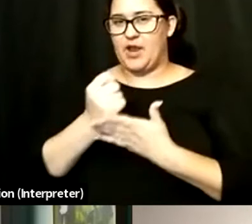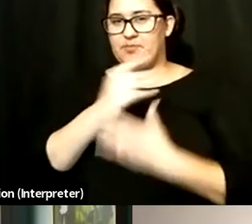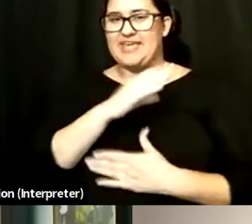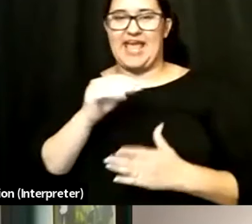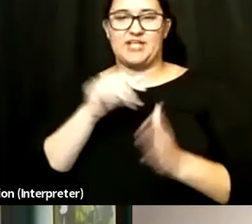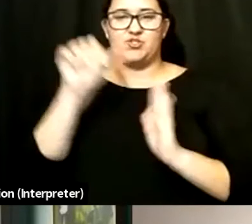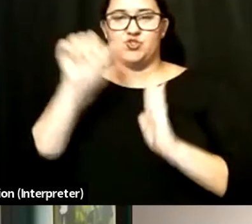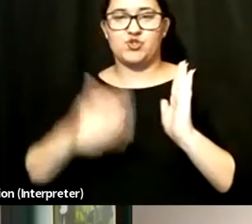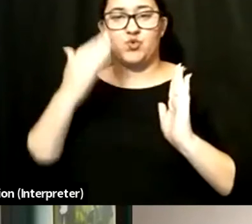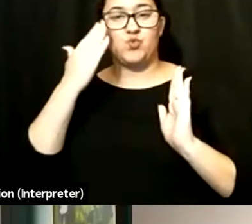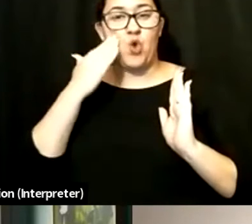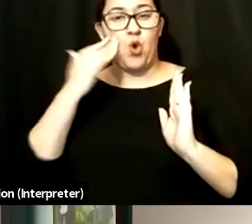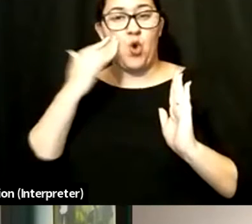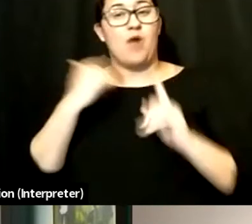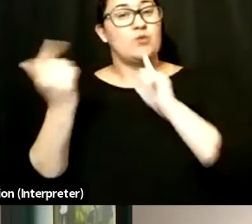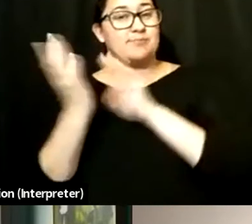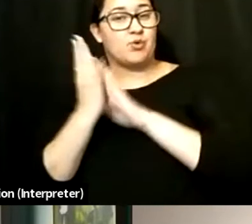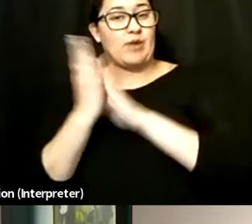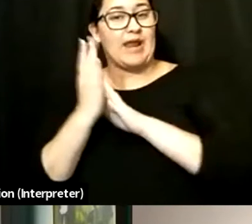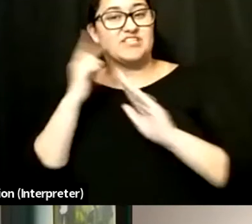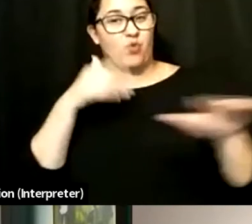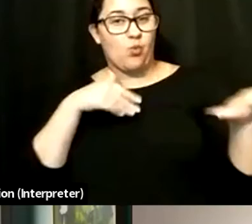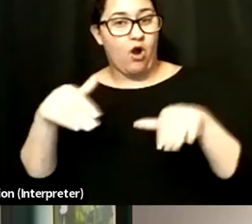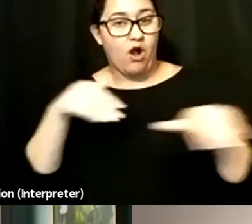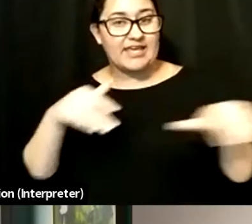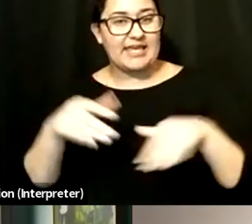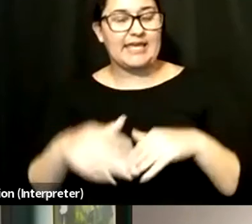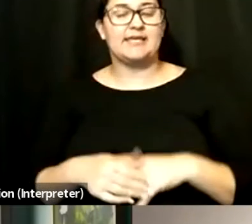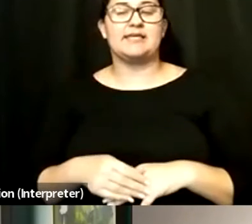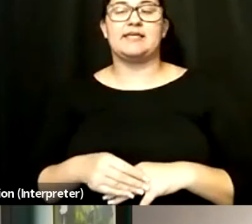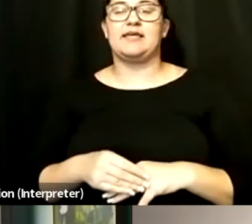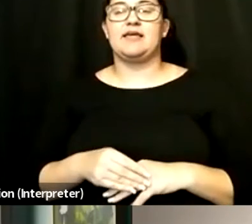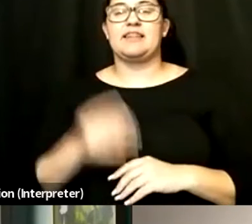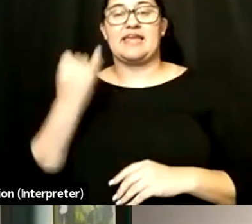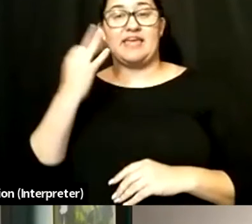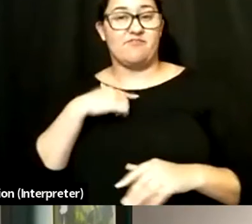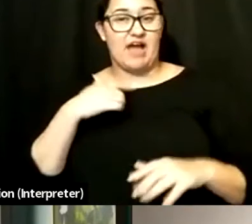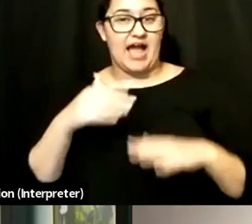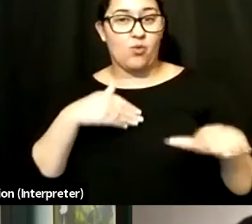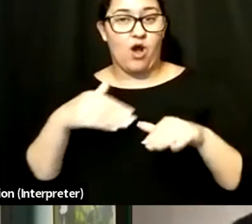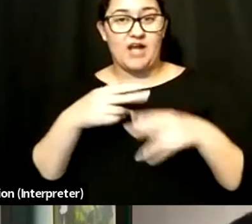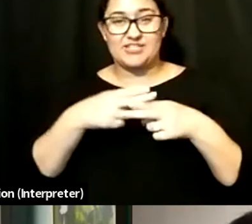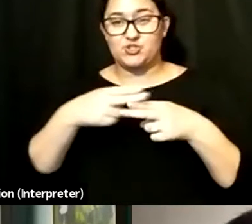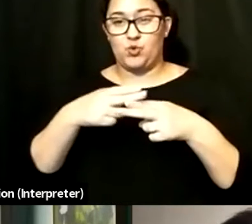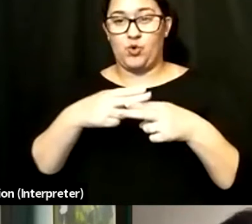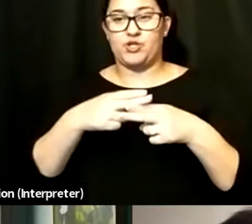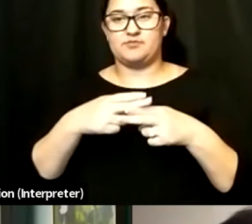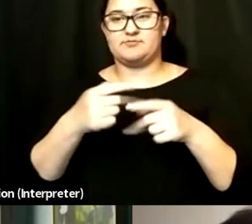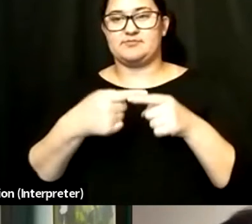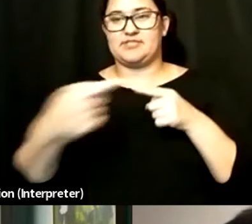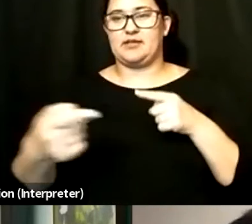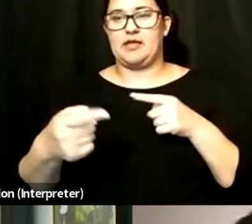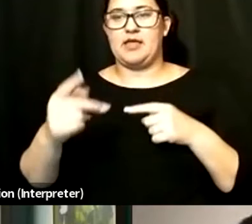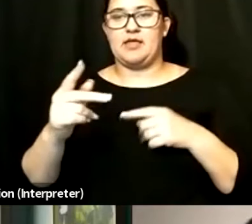really praised for walking. If I, even walked short distances, like women would, grab their